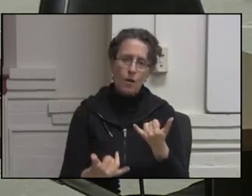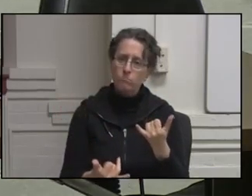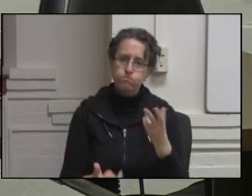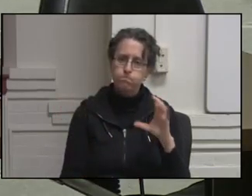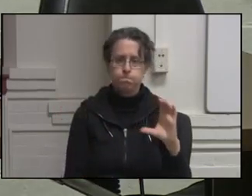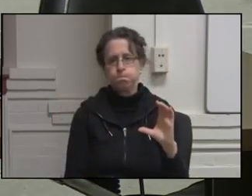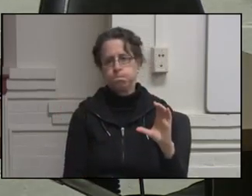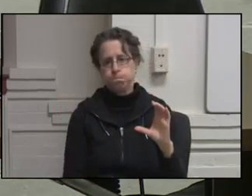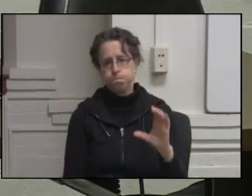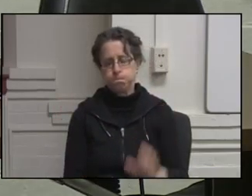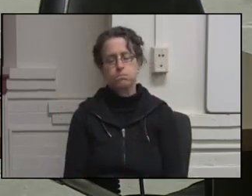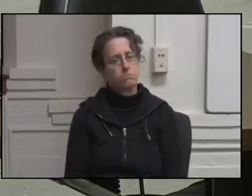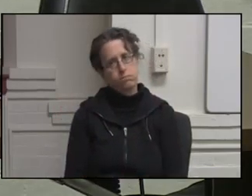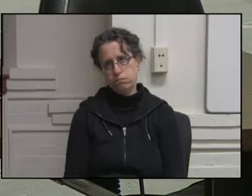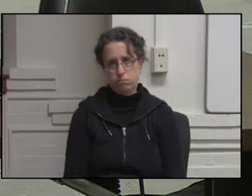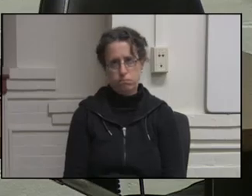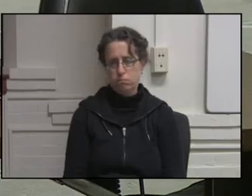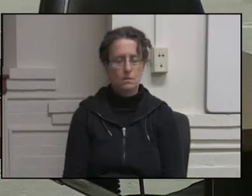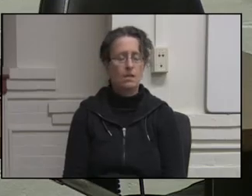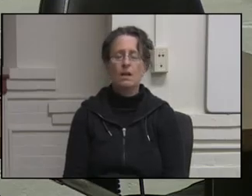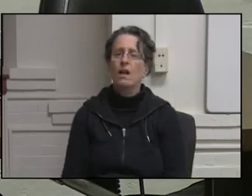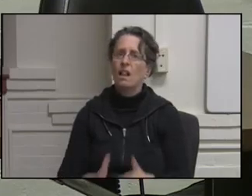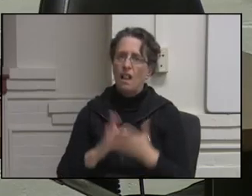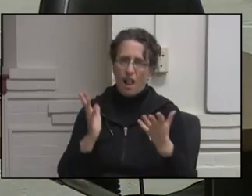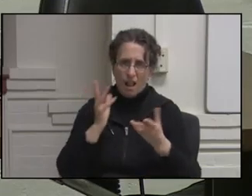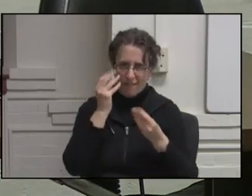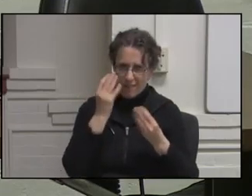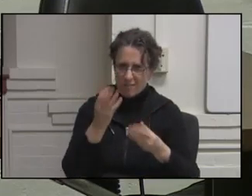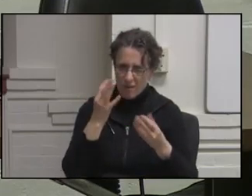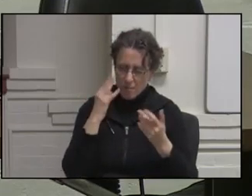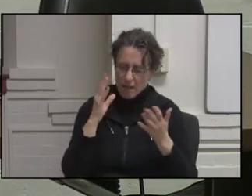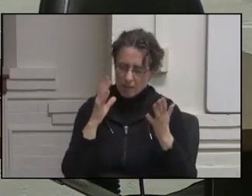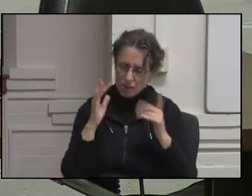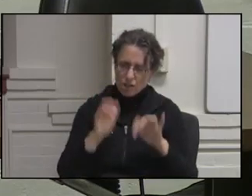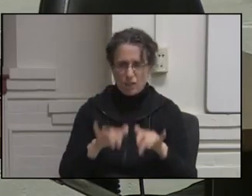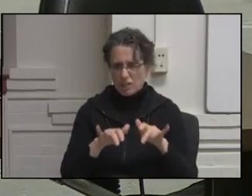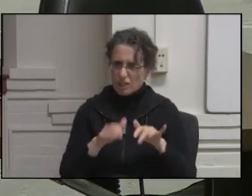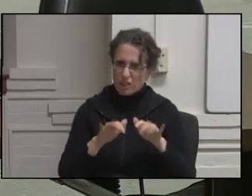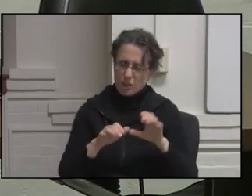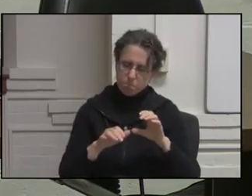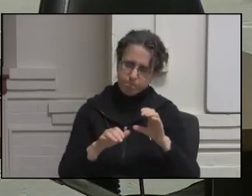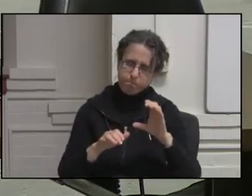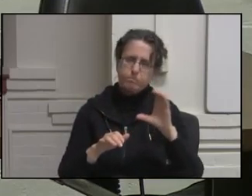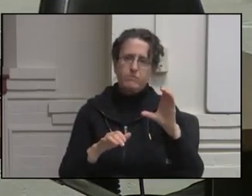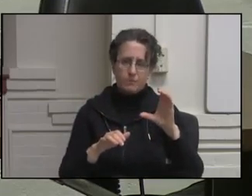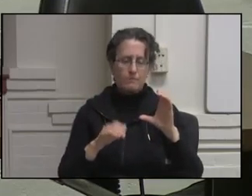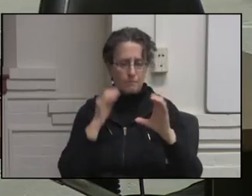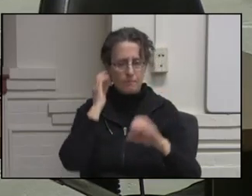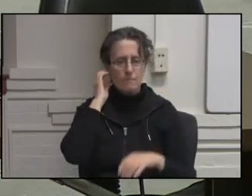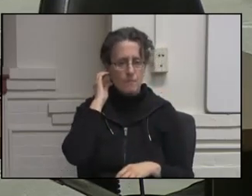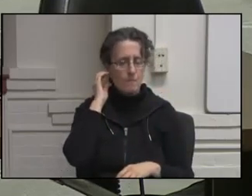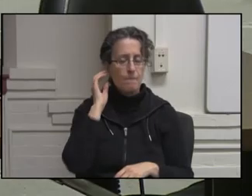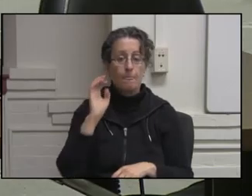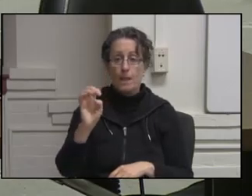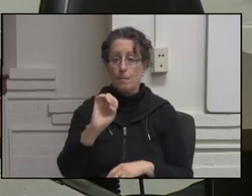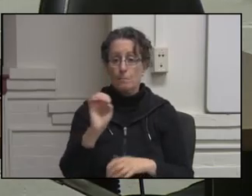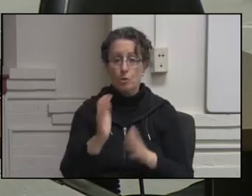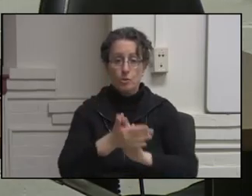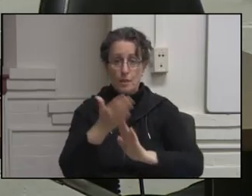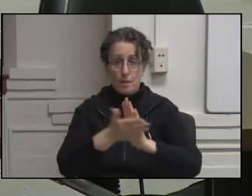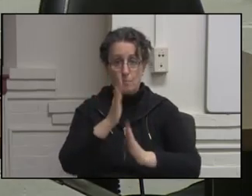It holds a lot more information in it, and basically emergency operations